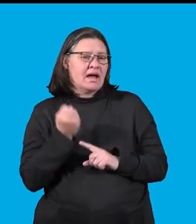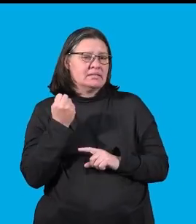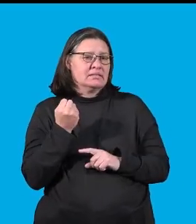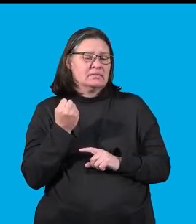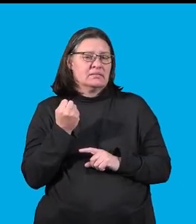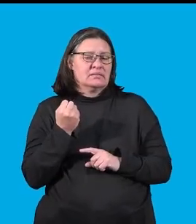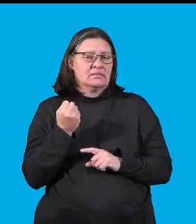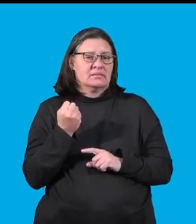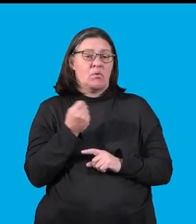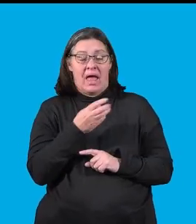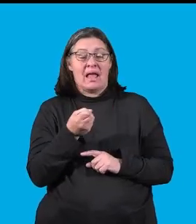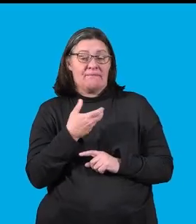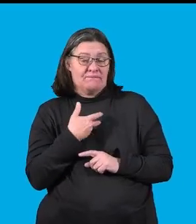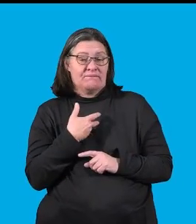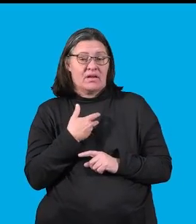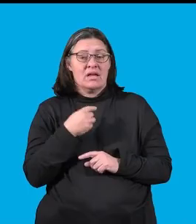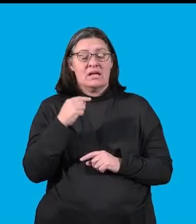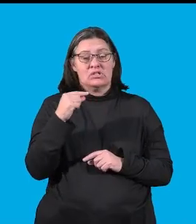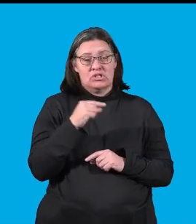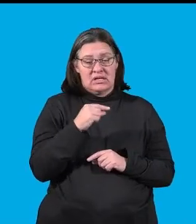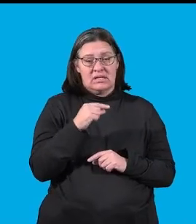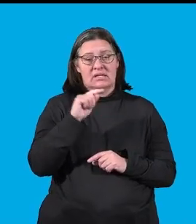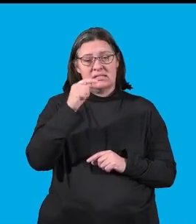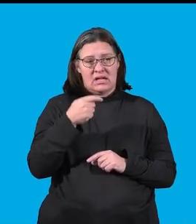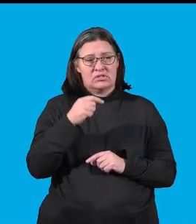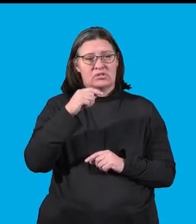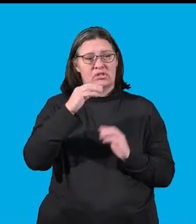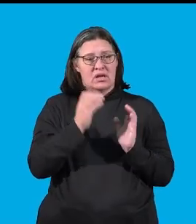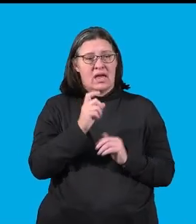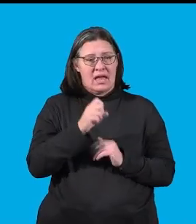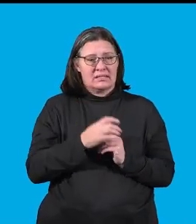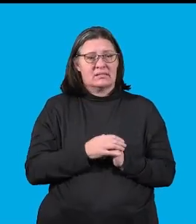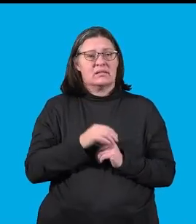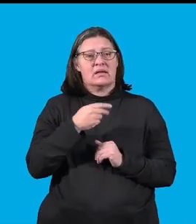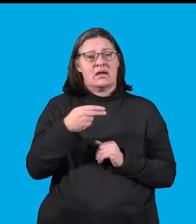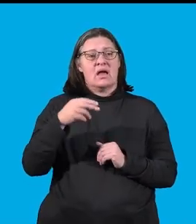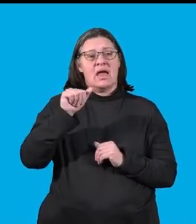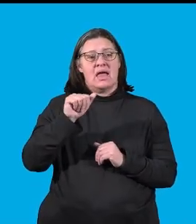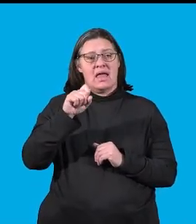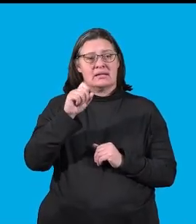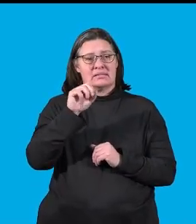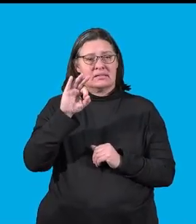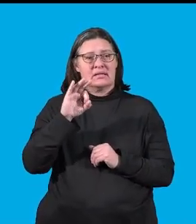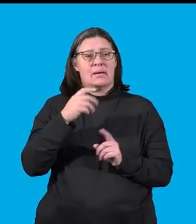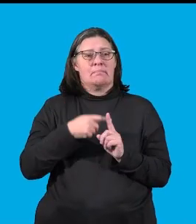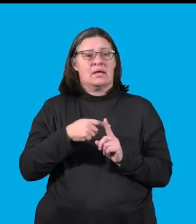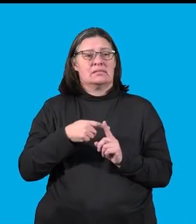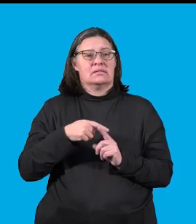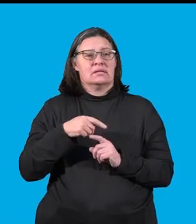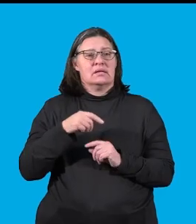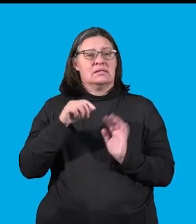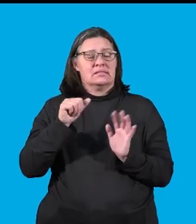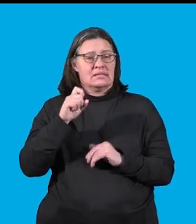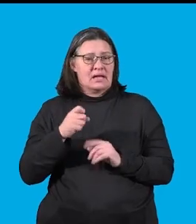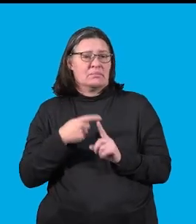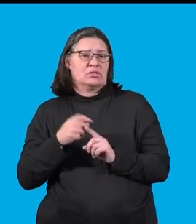find, they've given us that g dash x is minus 6x squared plus 6x plus 12. Now, I know